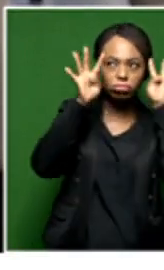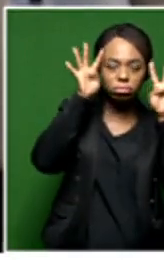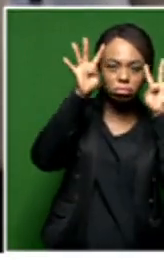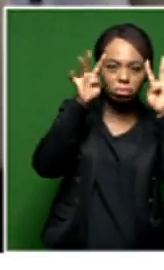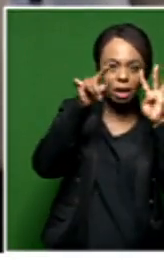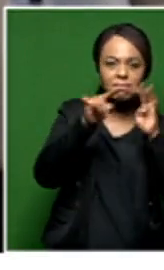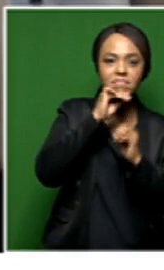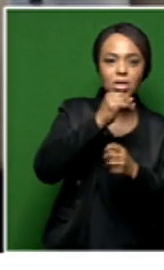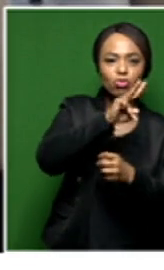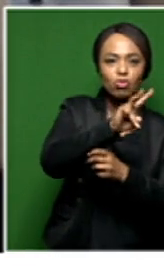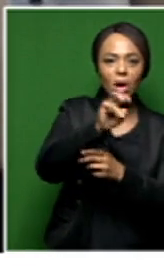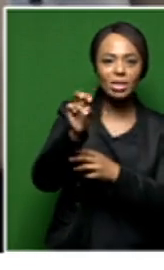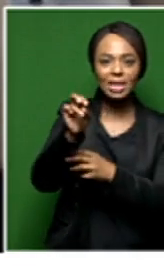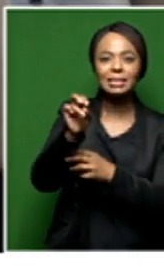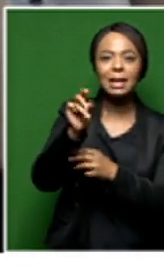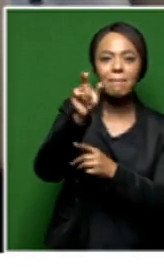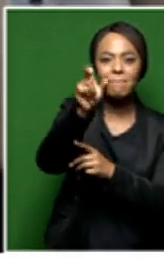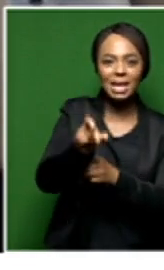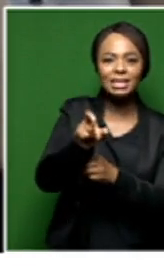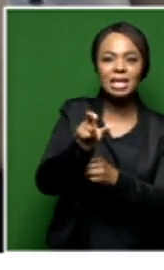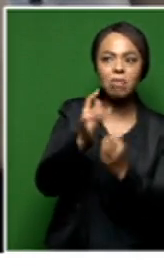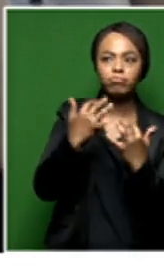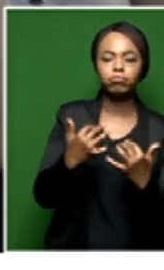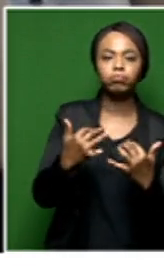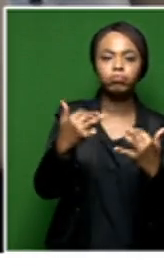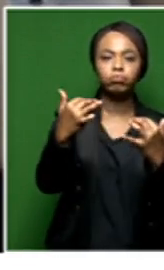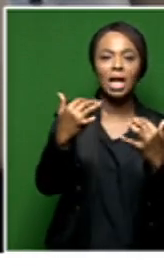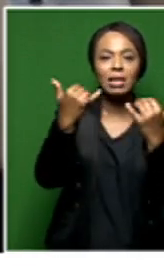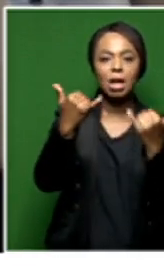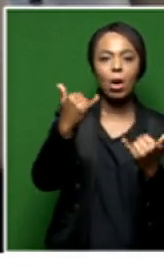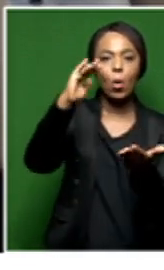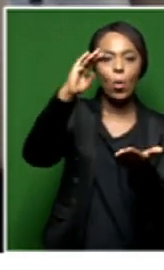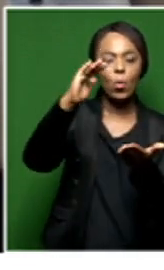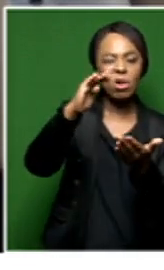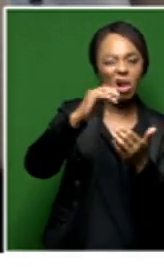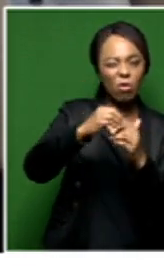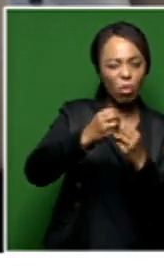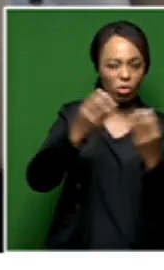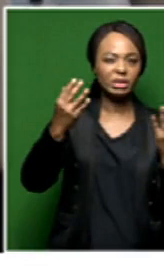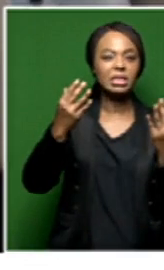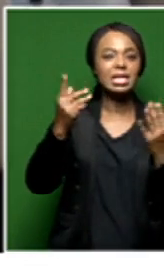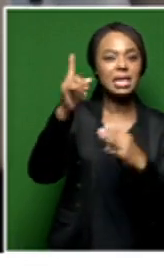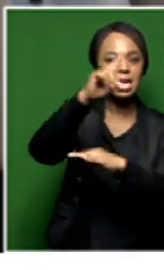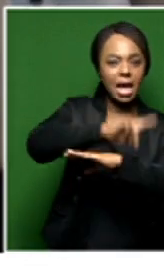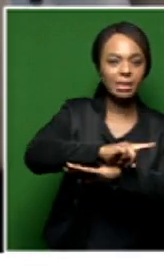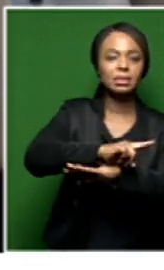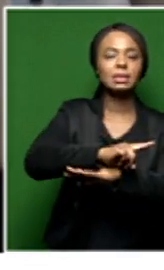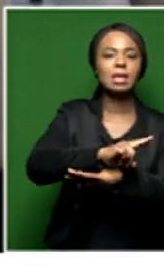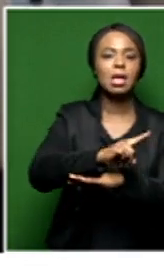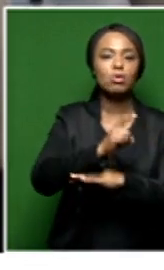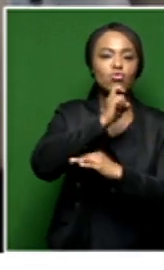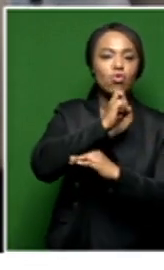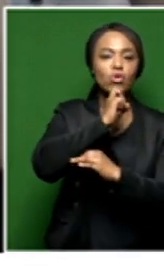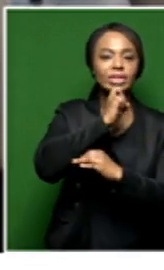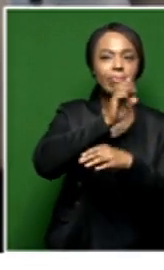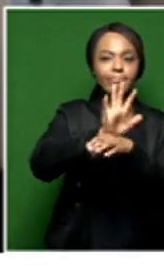a 2,000 person event altogether has now turned into multiple days of a cinematic experience. We've